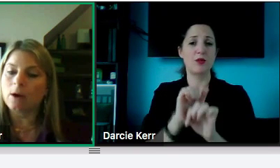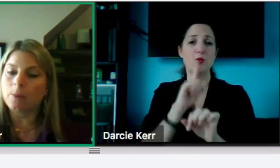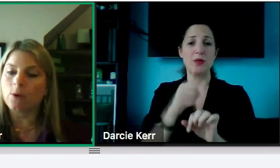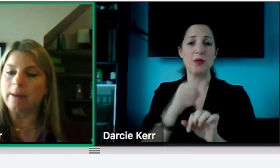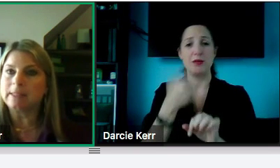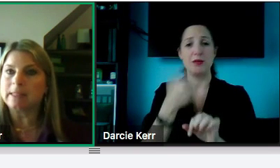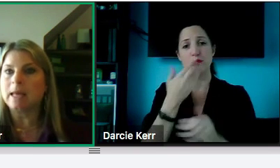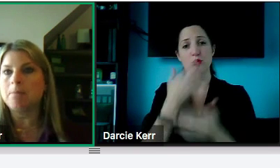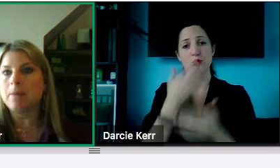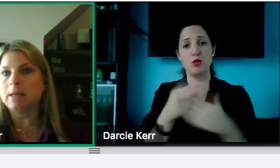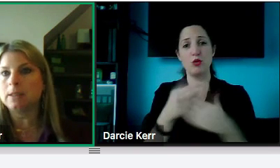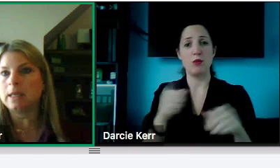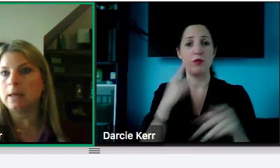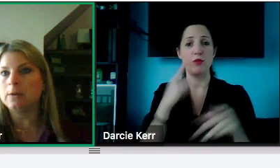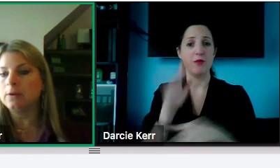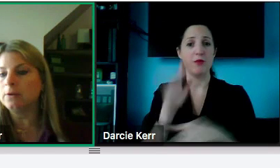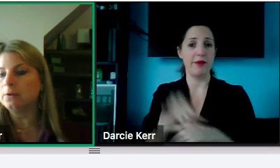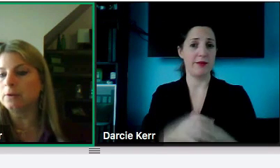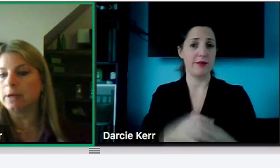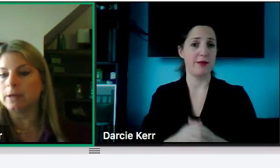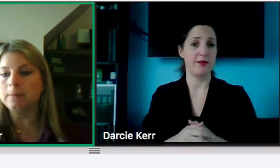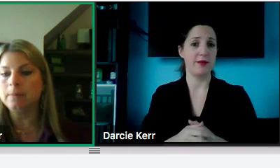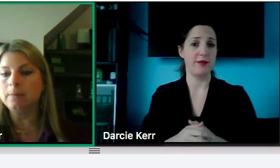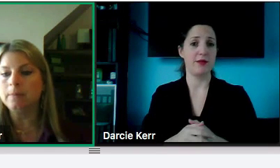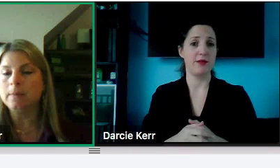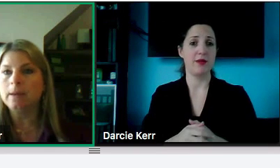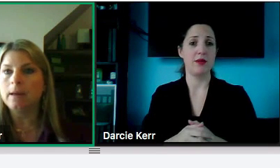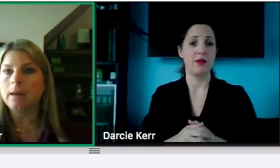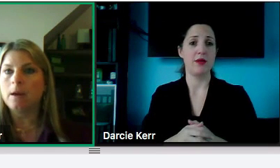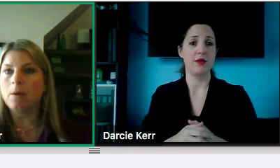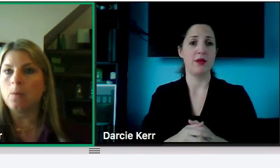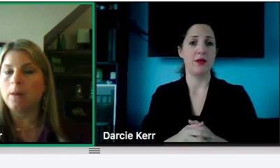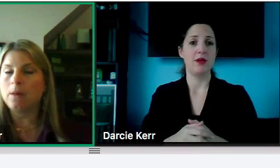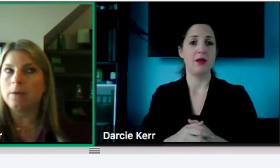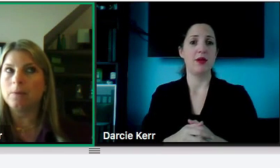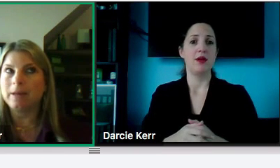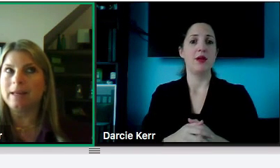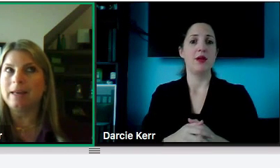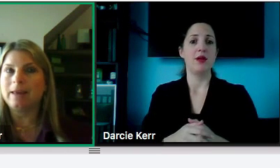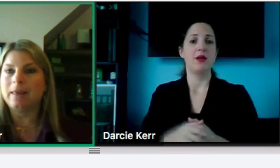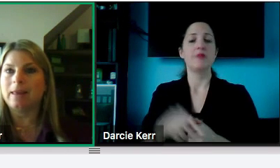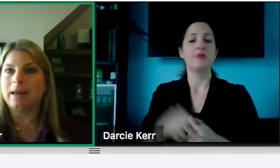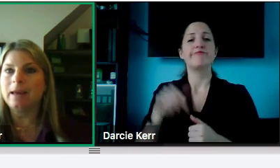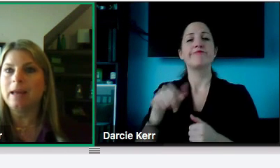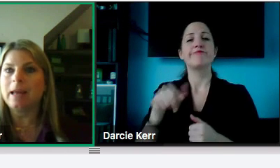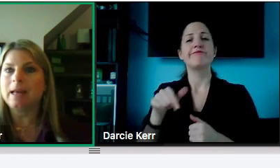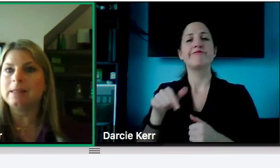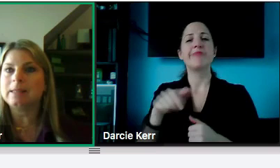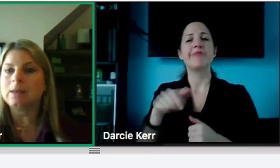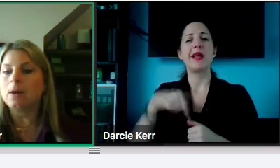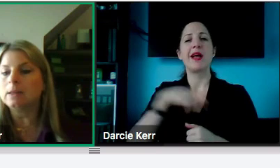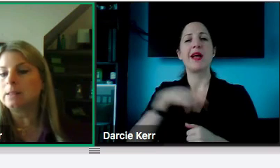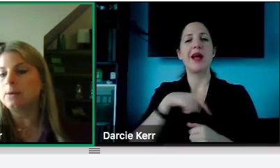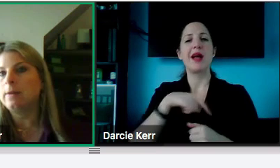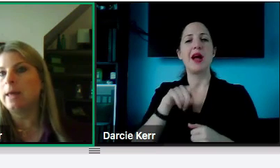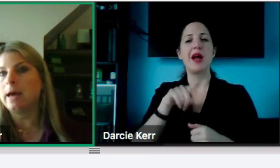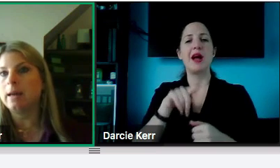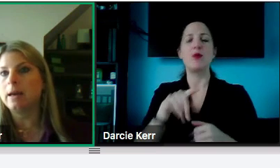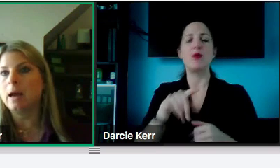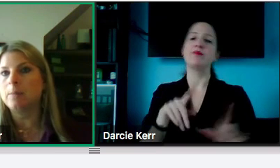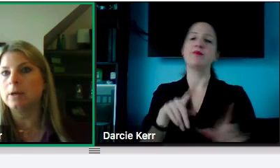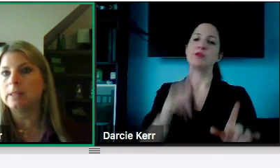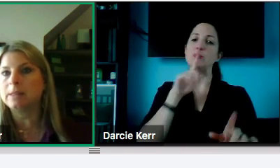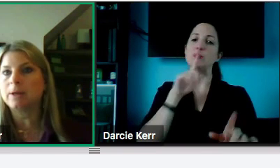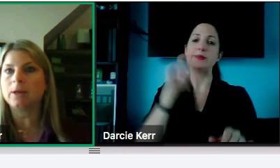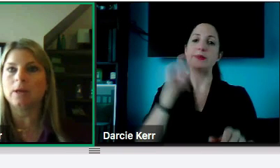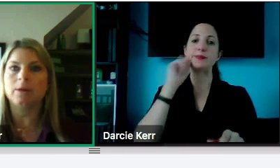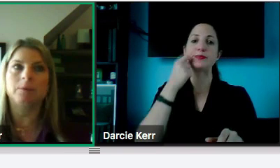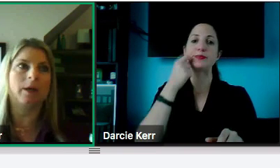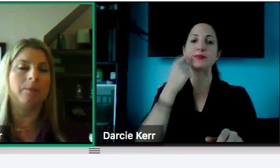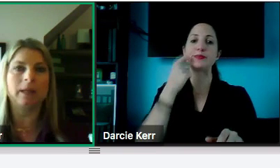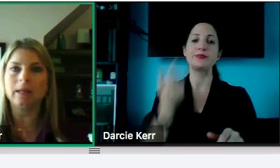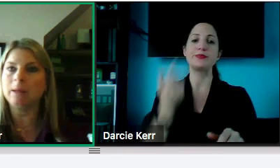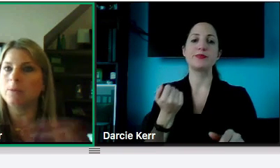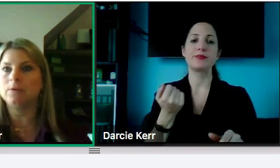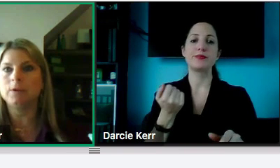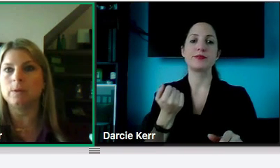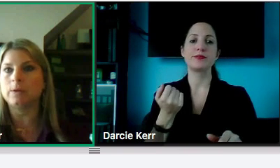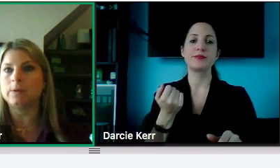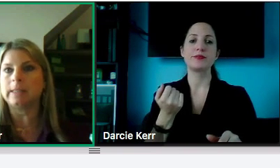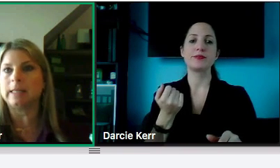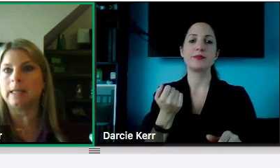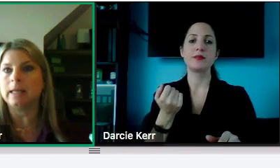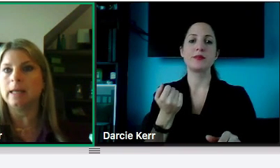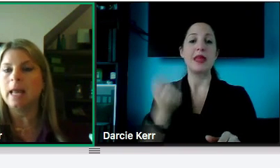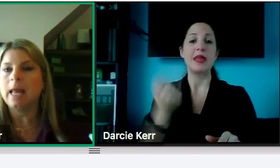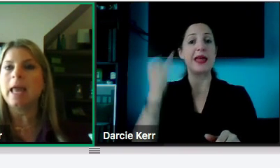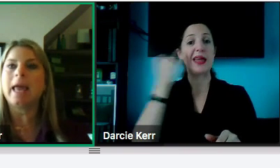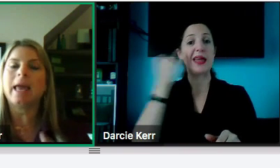People in our programs can maintain their freedom. The really neat thing is also that a participant can completely